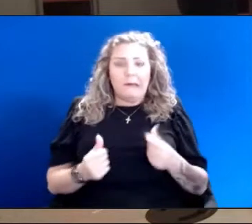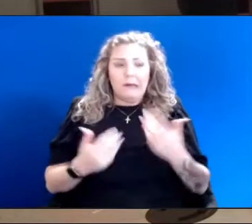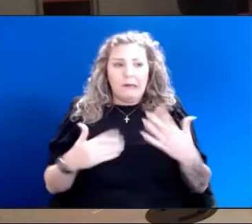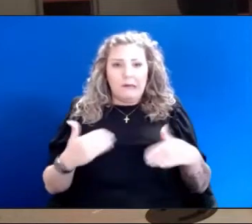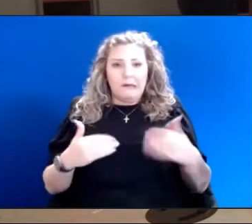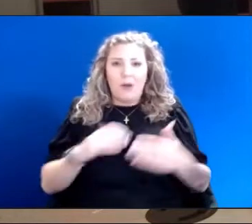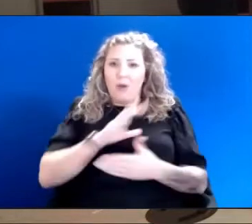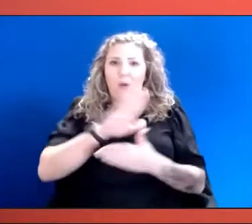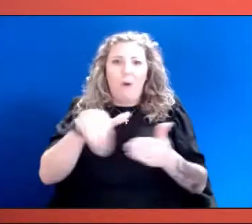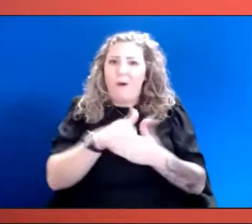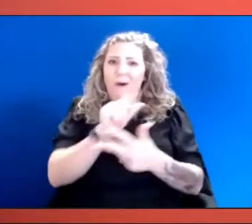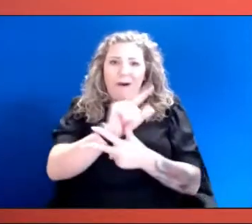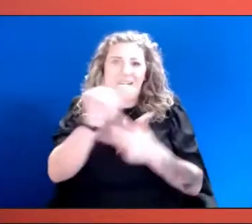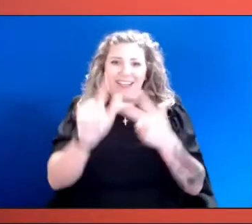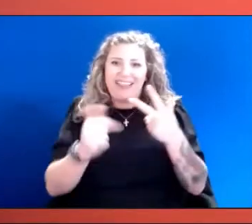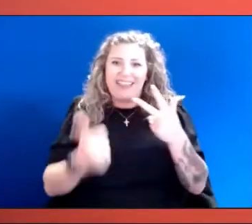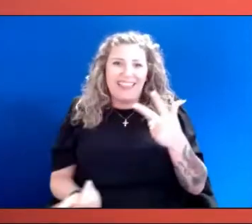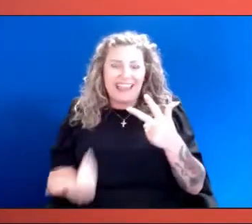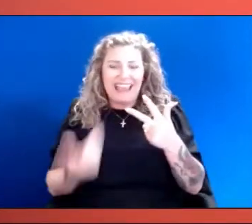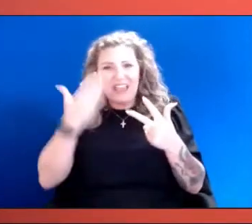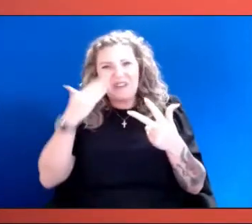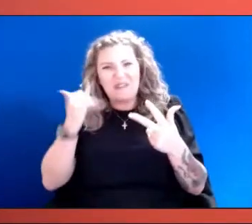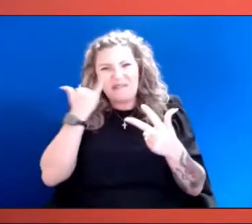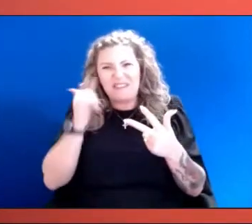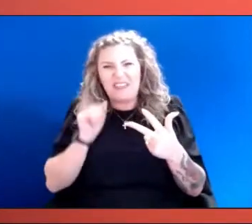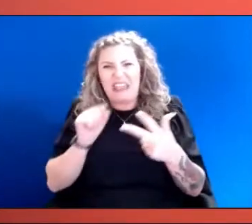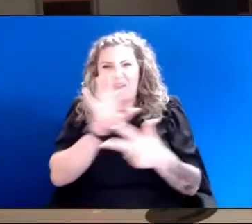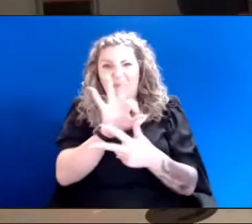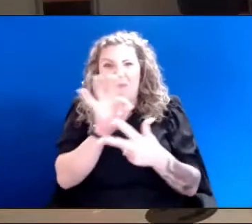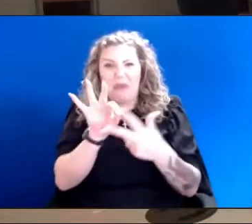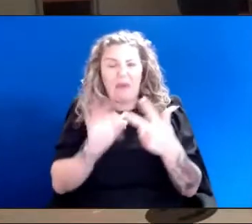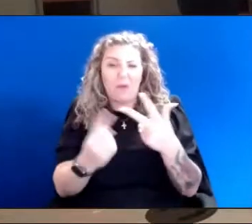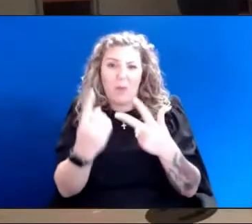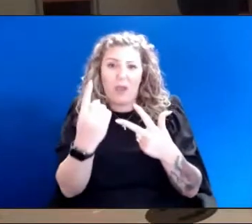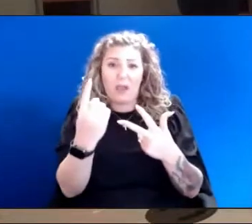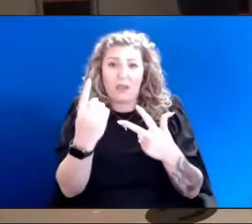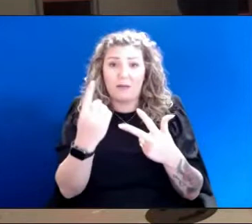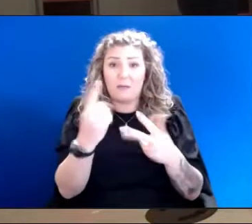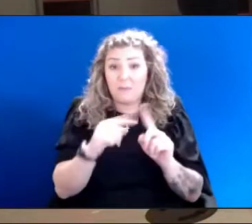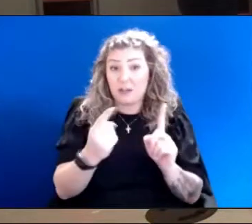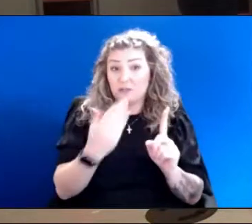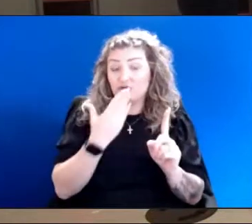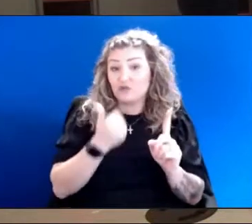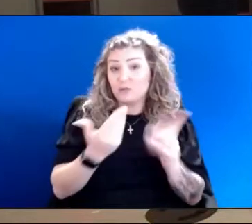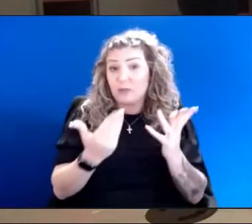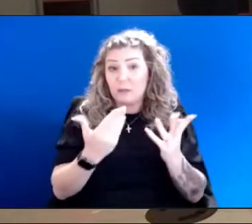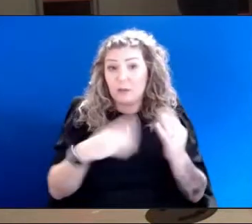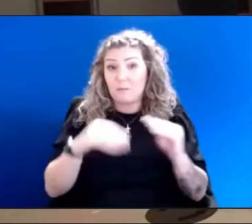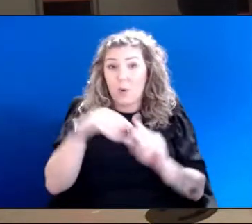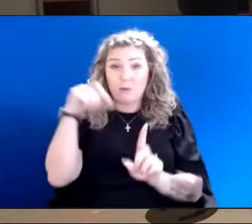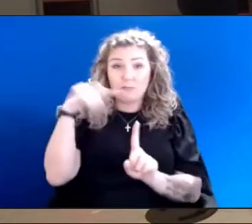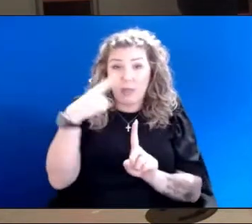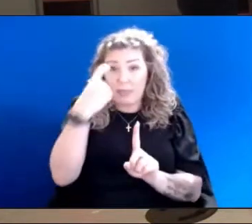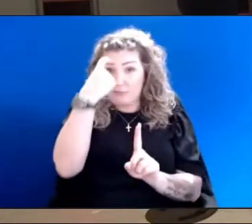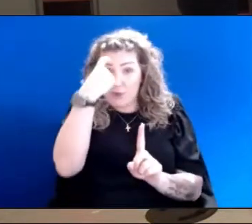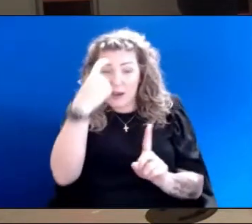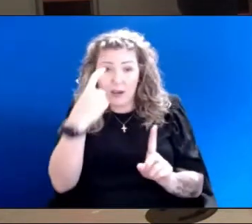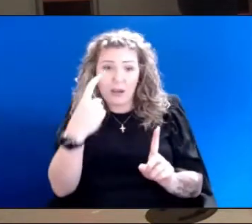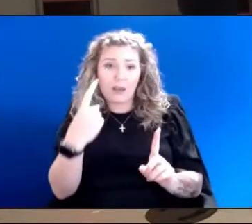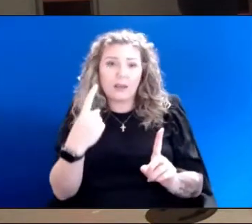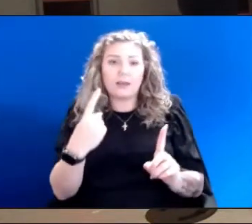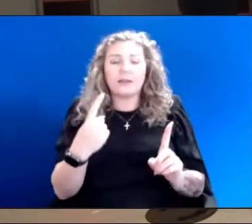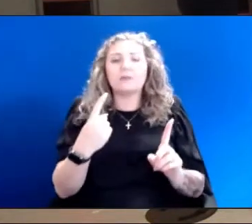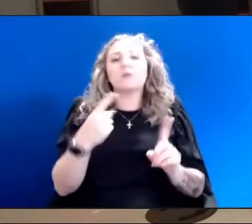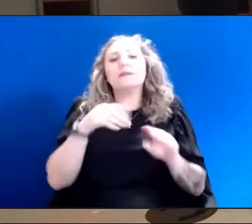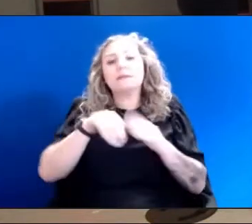it. Yeah, all of it. I don't know if I can pick one. Really? Yeah. But sugar might be more triggering in the brain. Well, it's the one that in research has